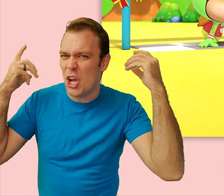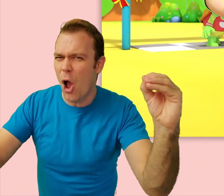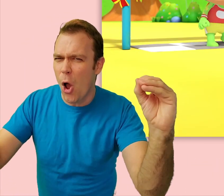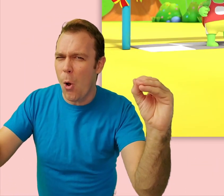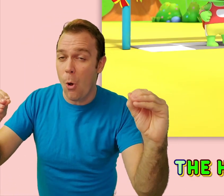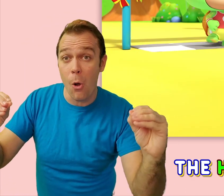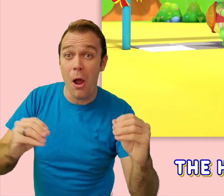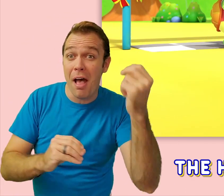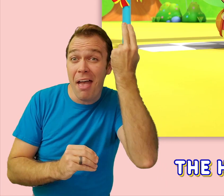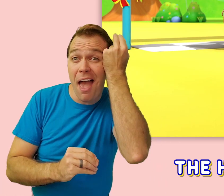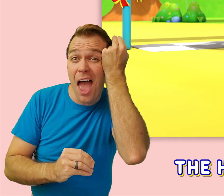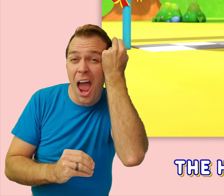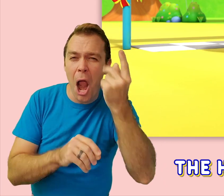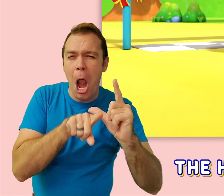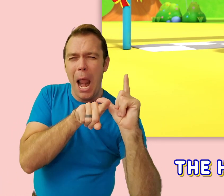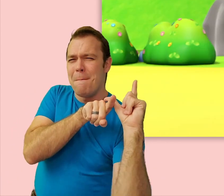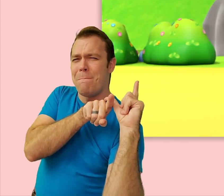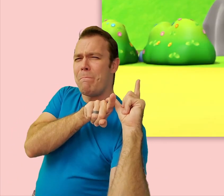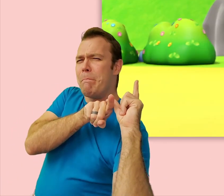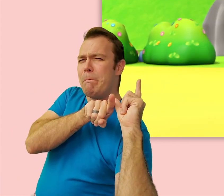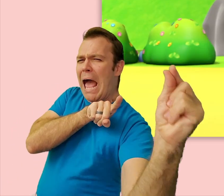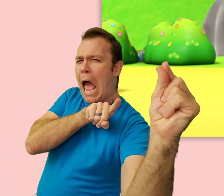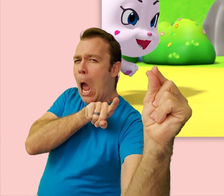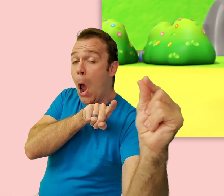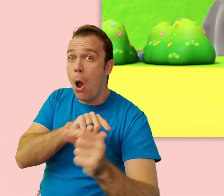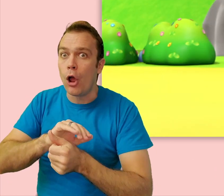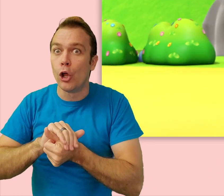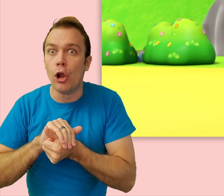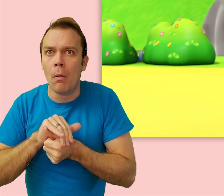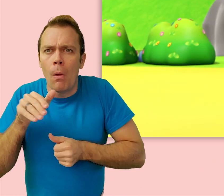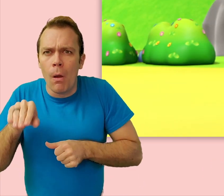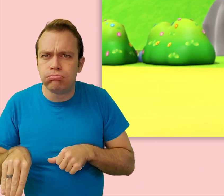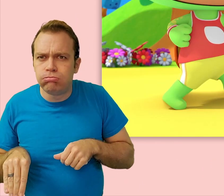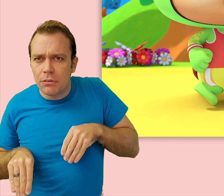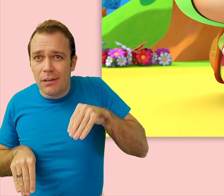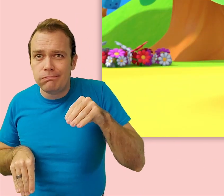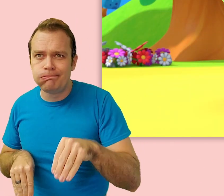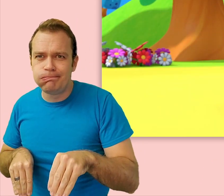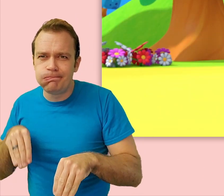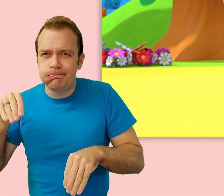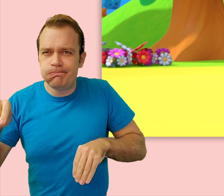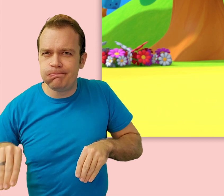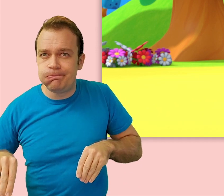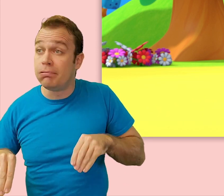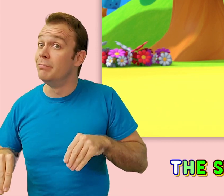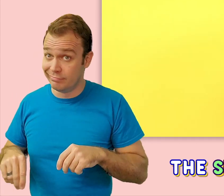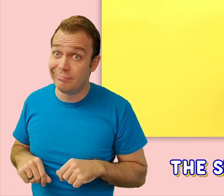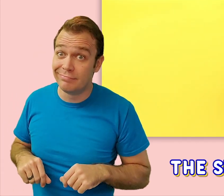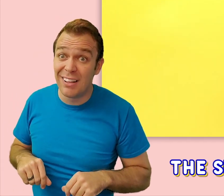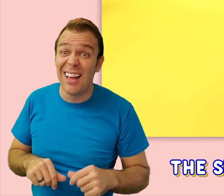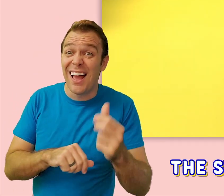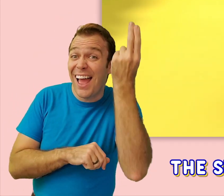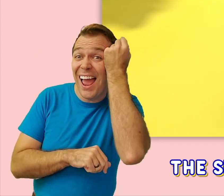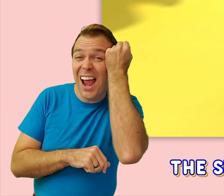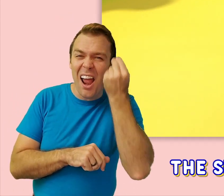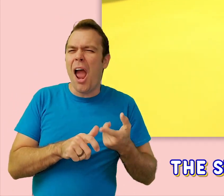and go. The hare took off like wind, but the tortoise was slow. Yup. The